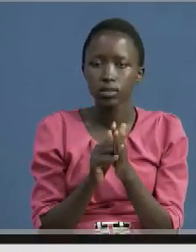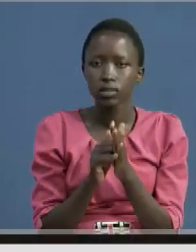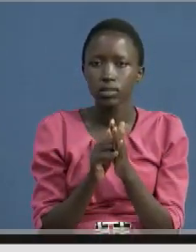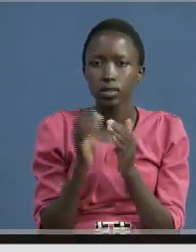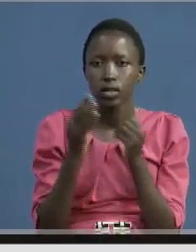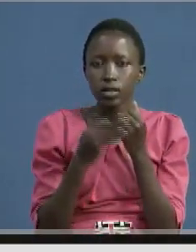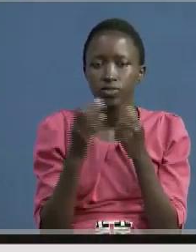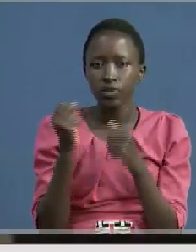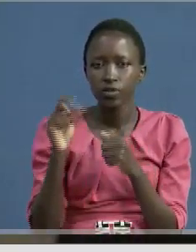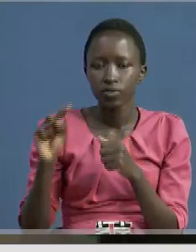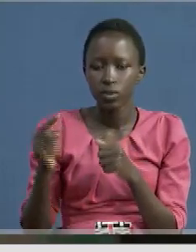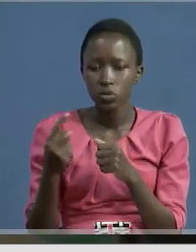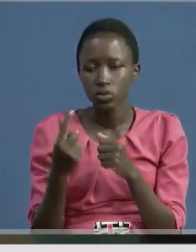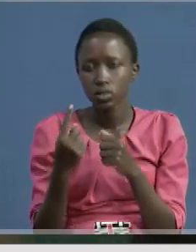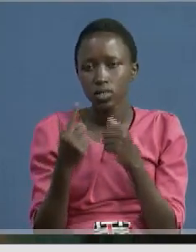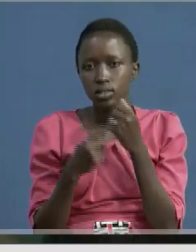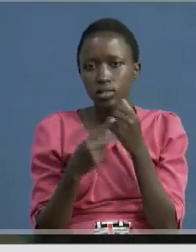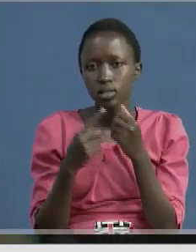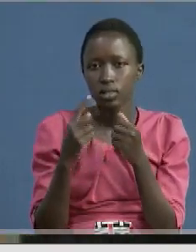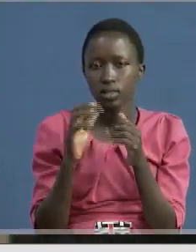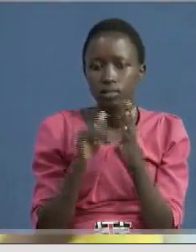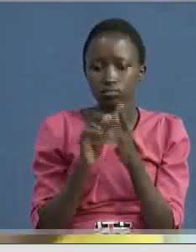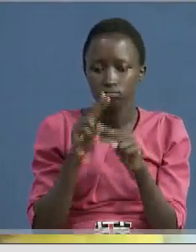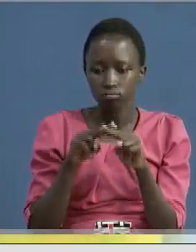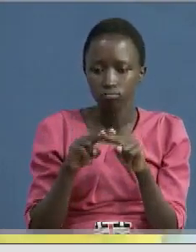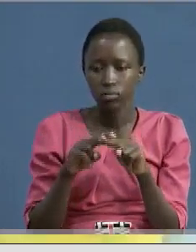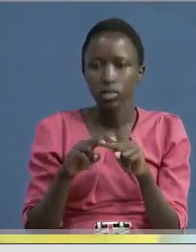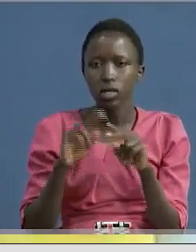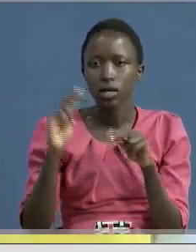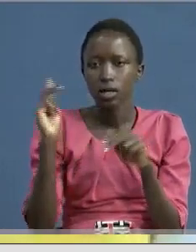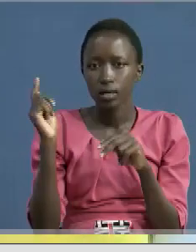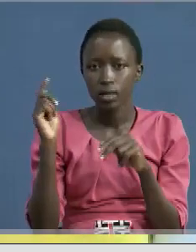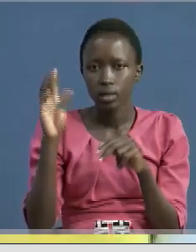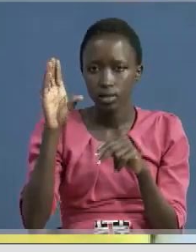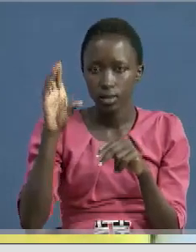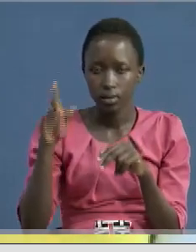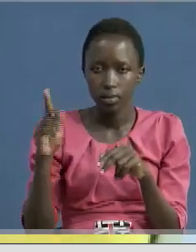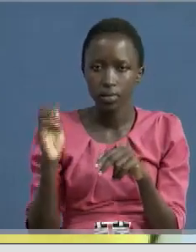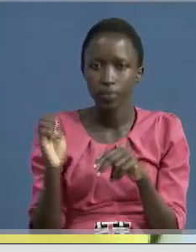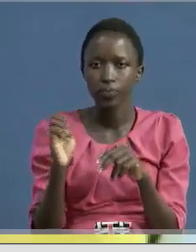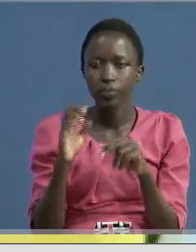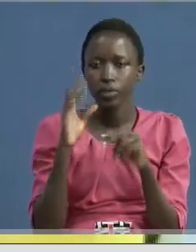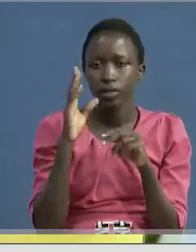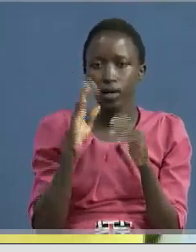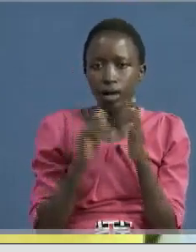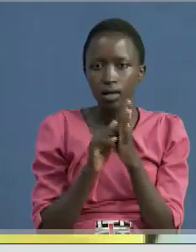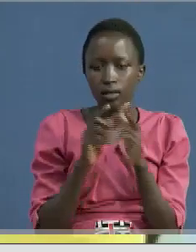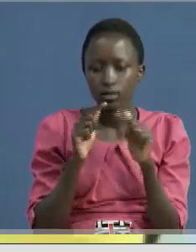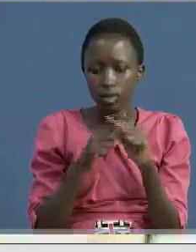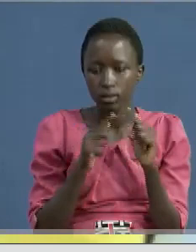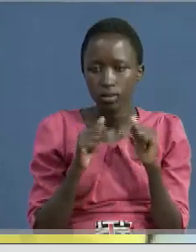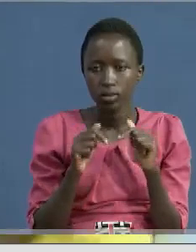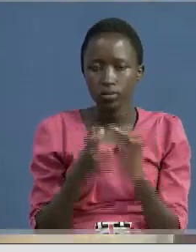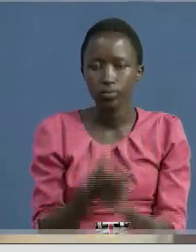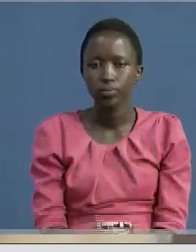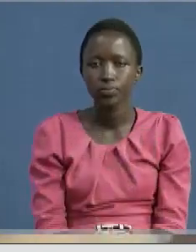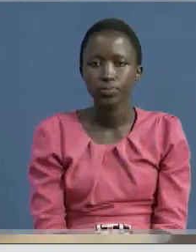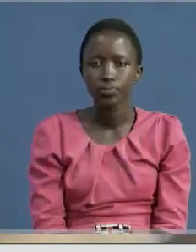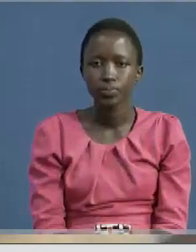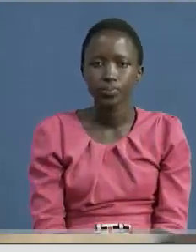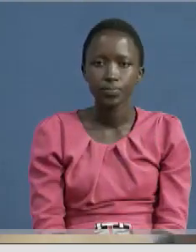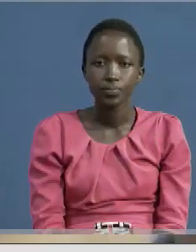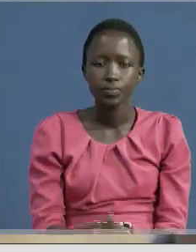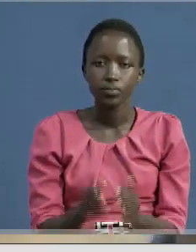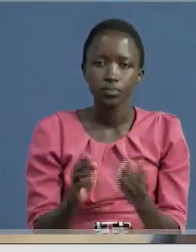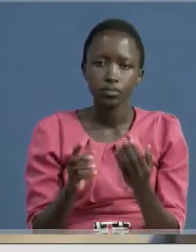85,672 candidates from the Coast Region will be sitting for their Kenya Certificate of Primary Education this year alone. We will